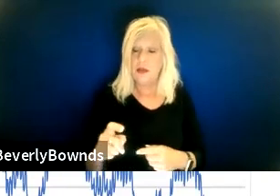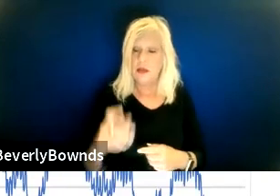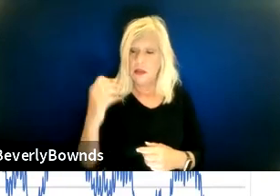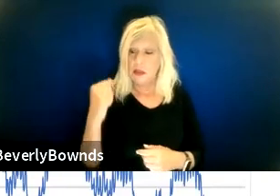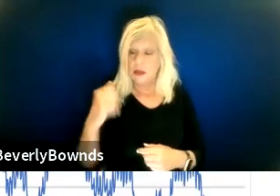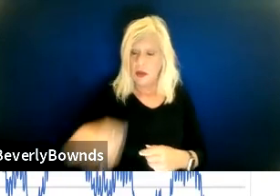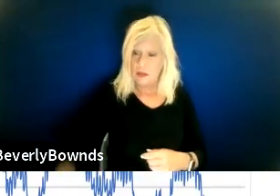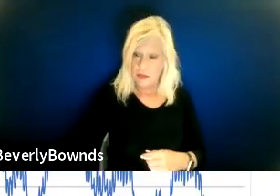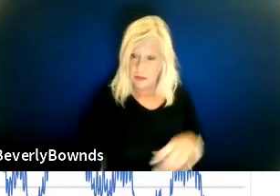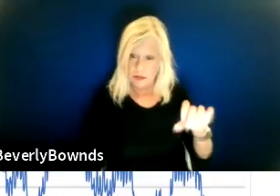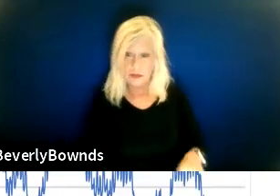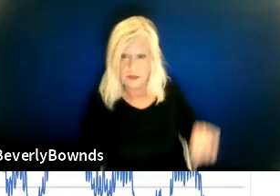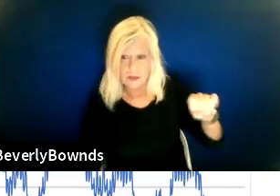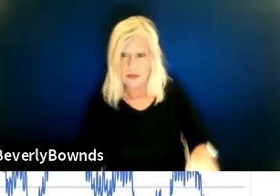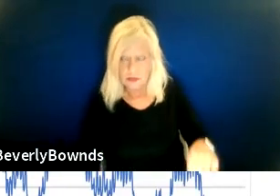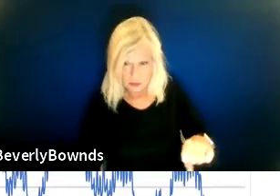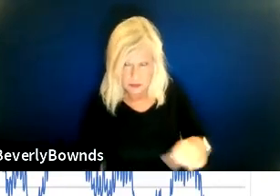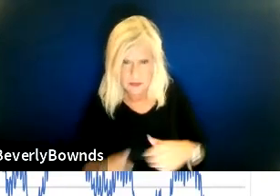is greatly hampered,